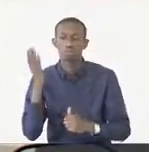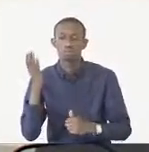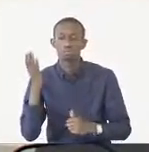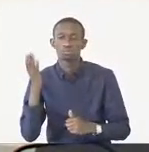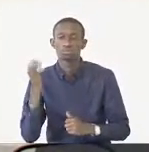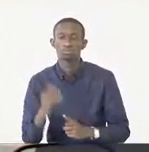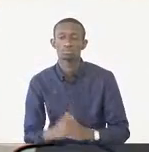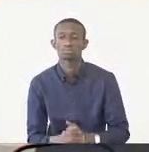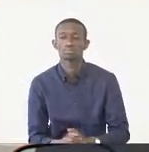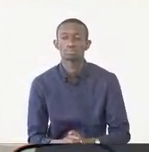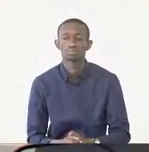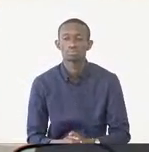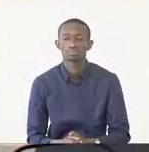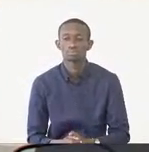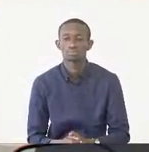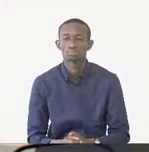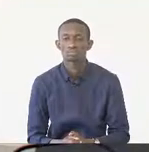from this